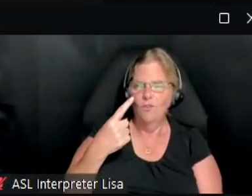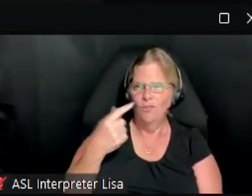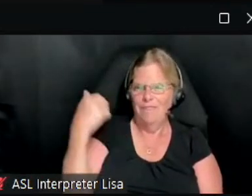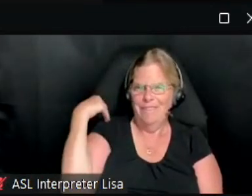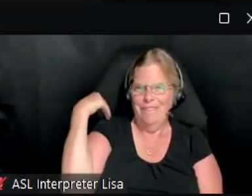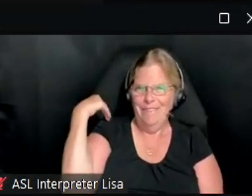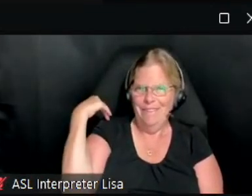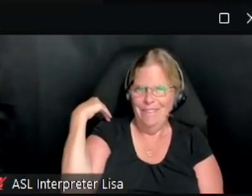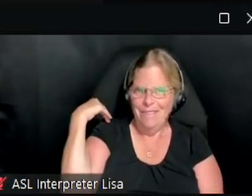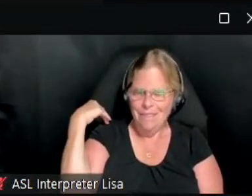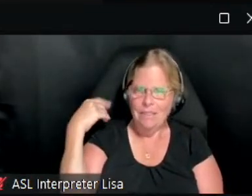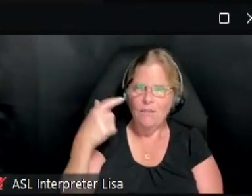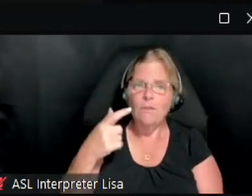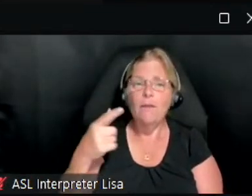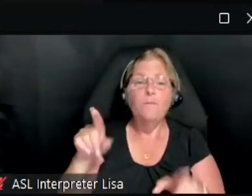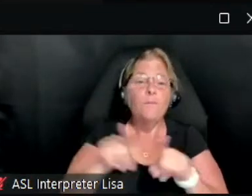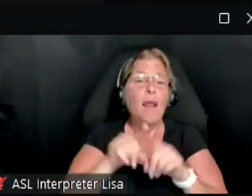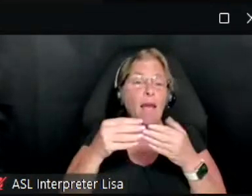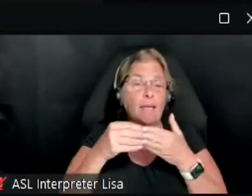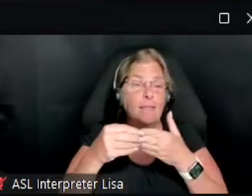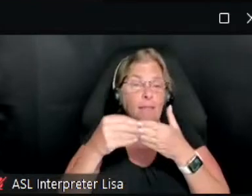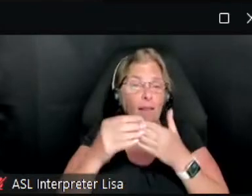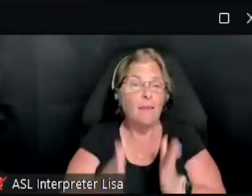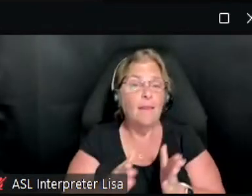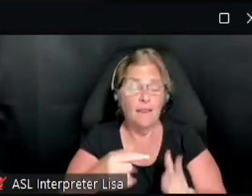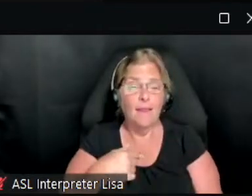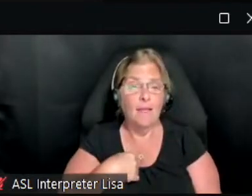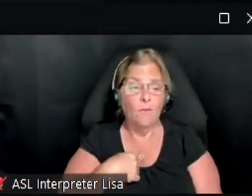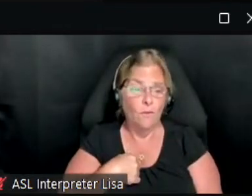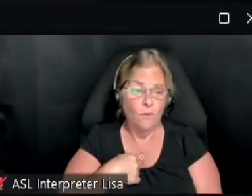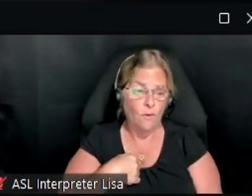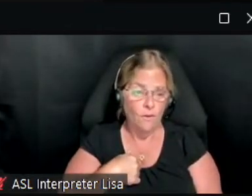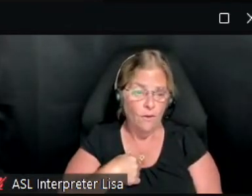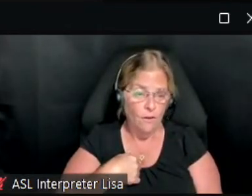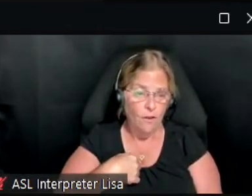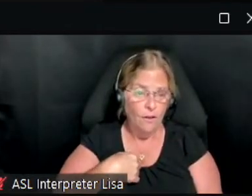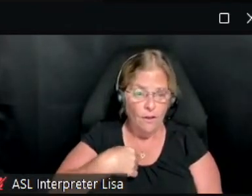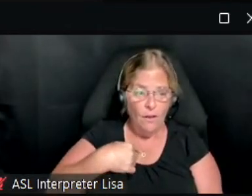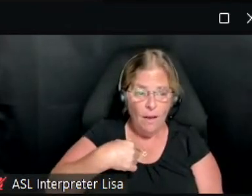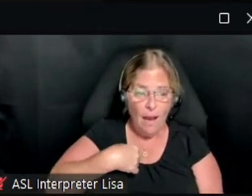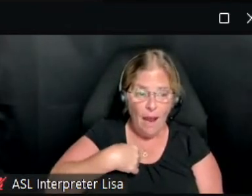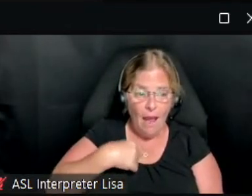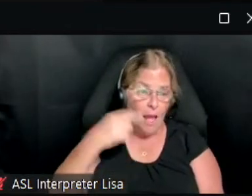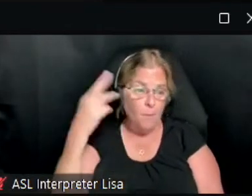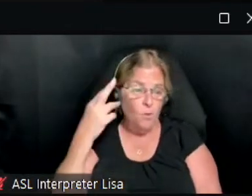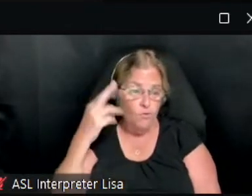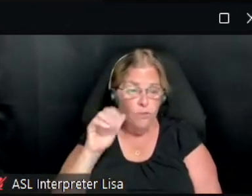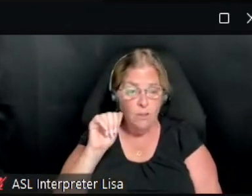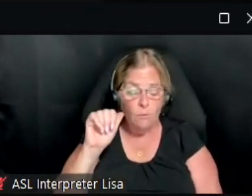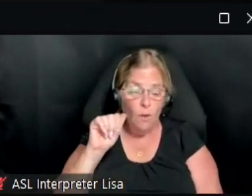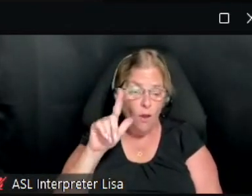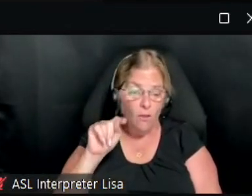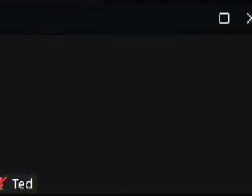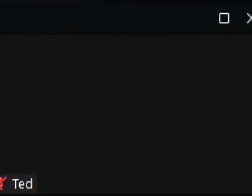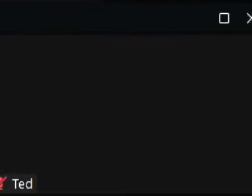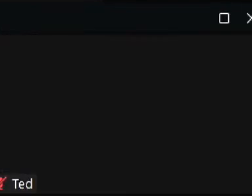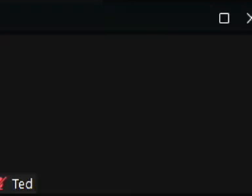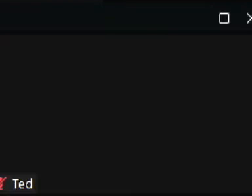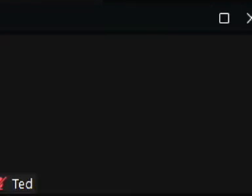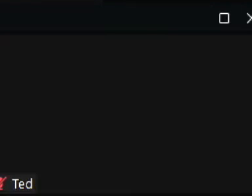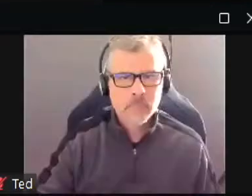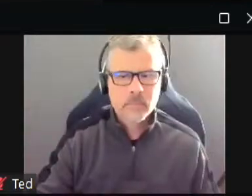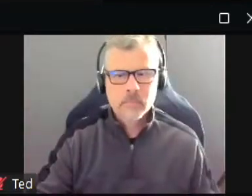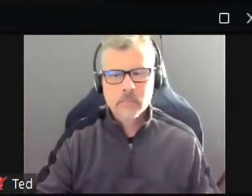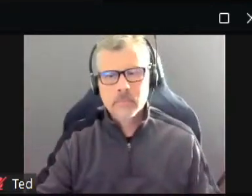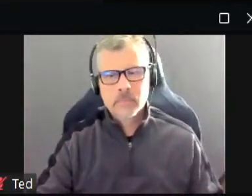as a leader, right? As a person who was in a regional alternative special ed day school, and all the students were sent there from 7 districts,